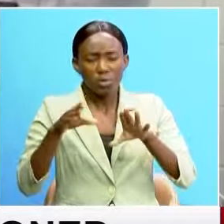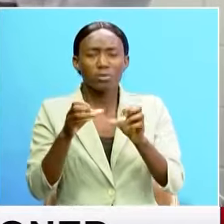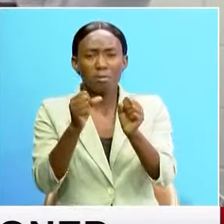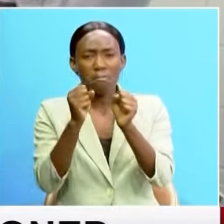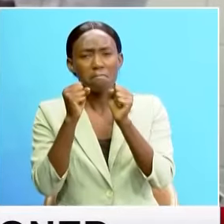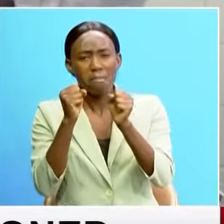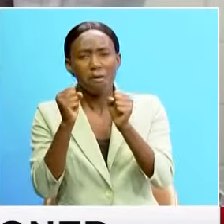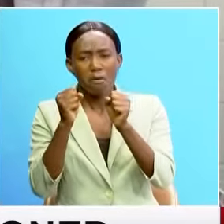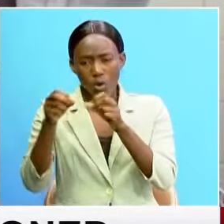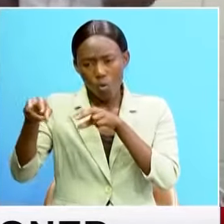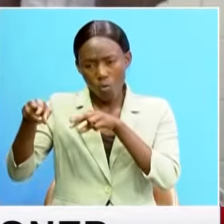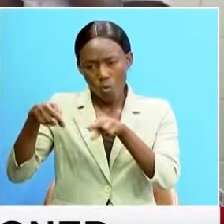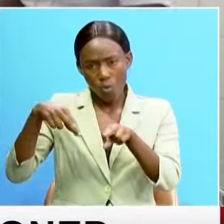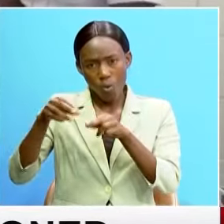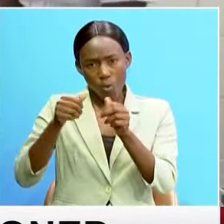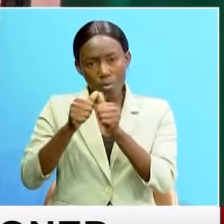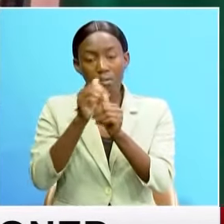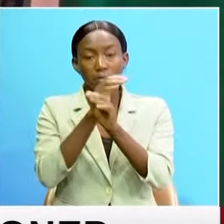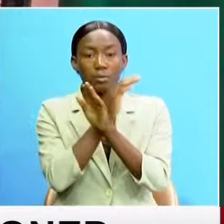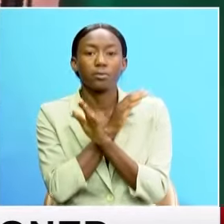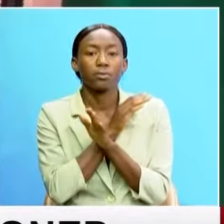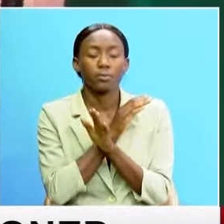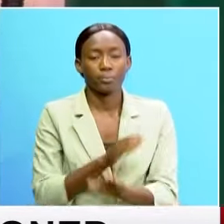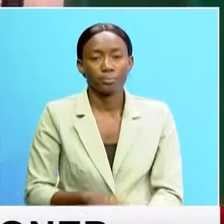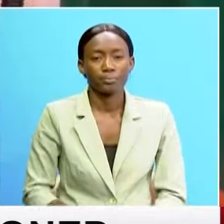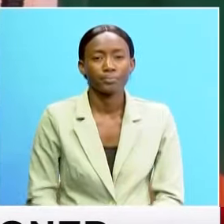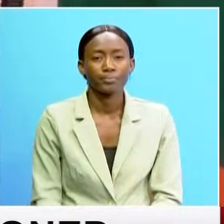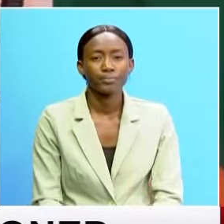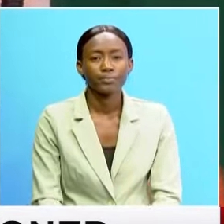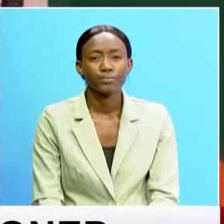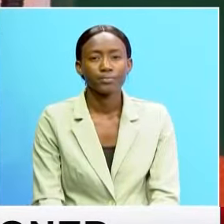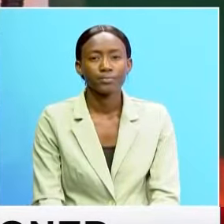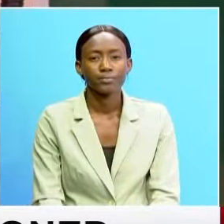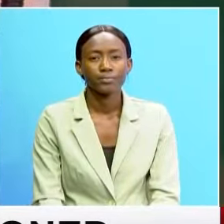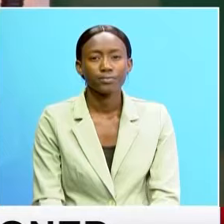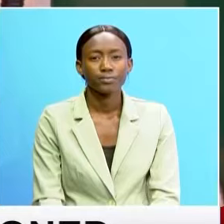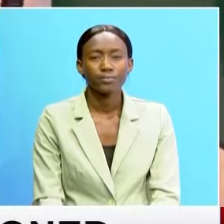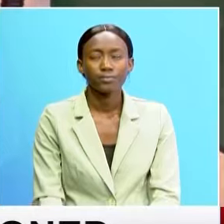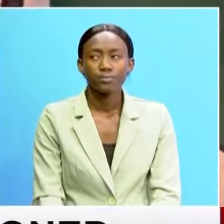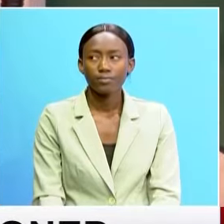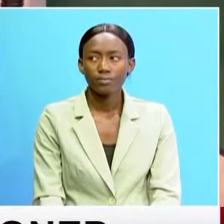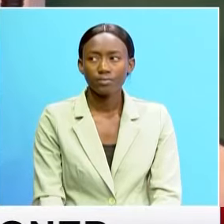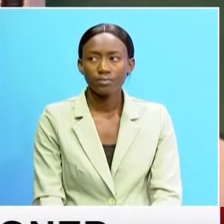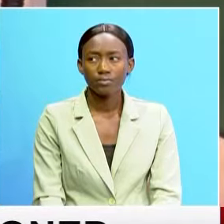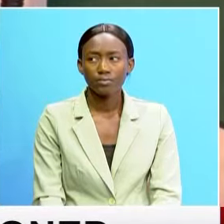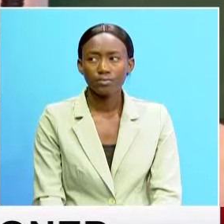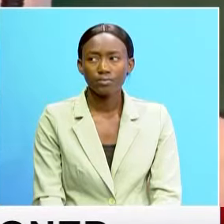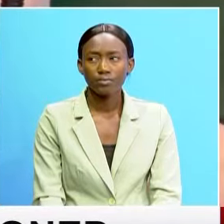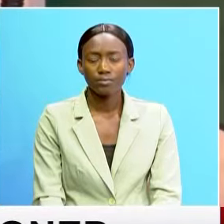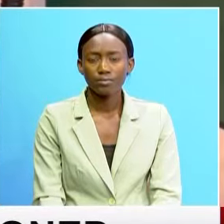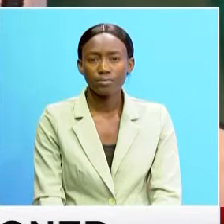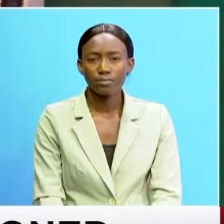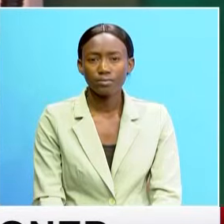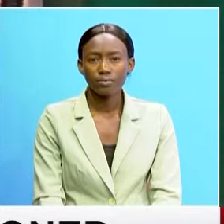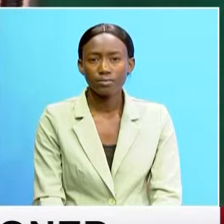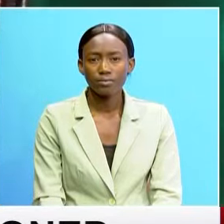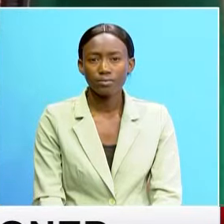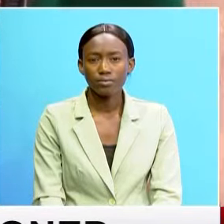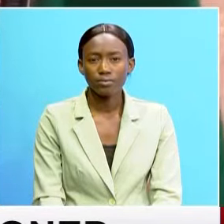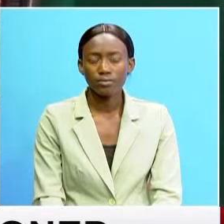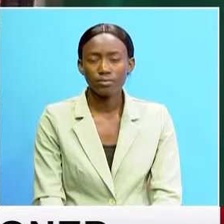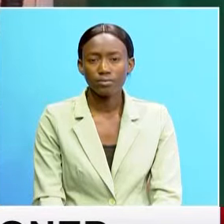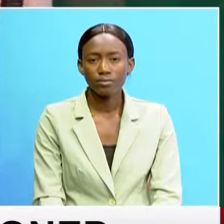relationship with Zambia. Ladies and gentlemen, Japan has provided a grant assistance of